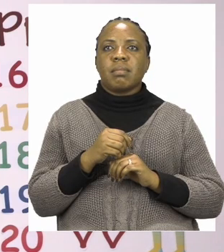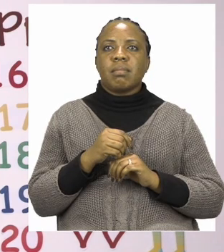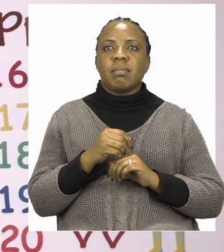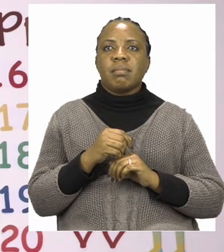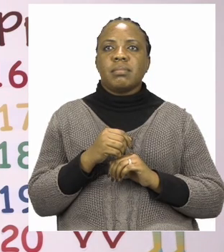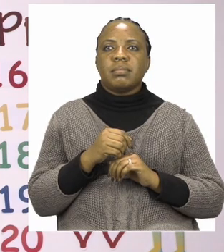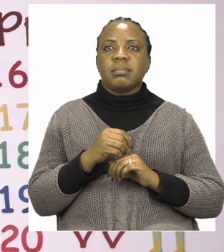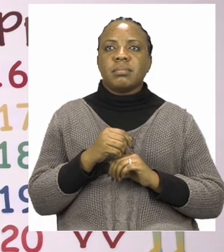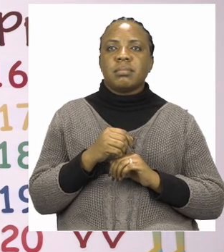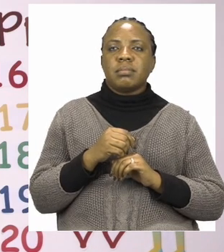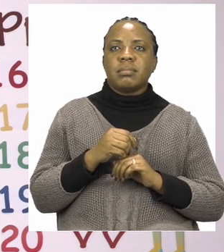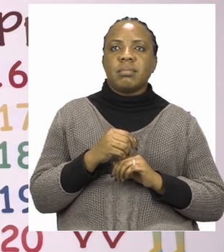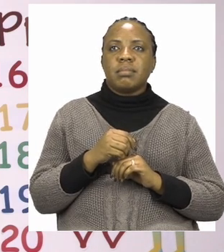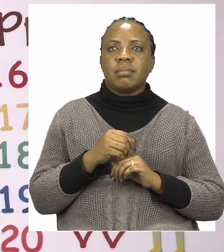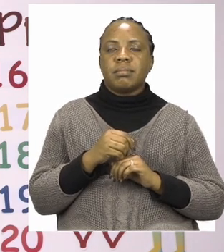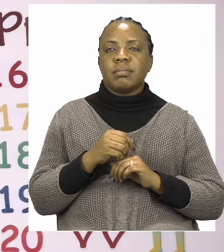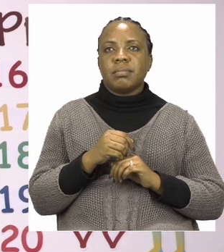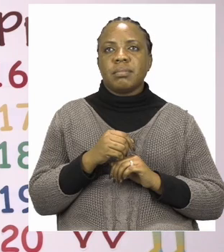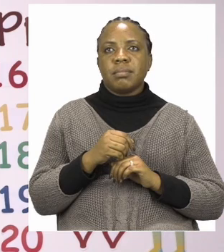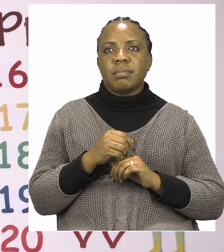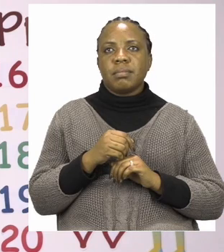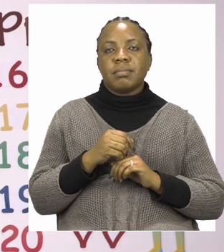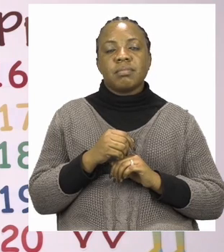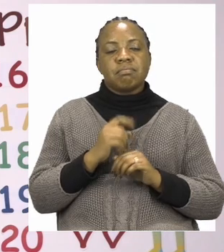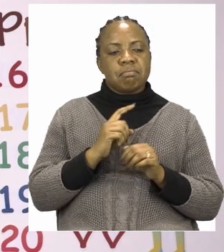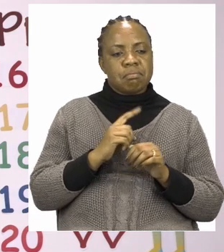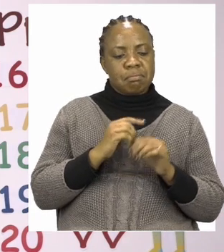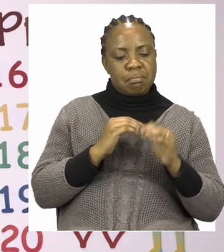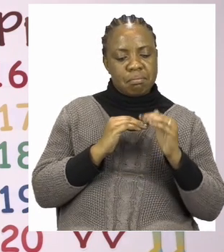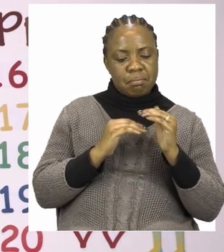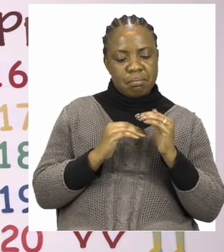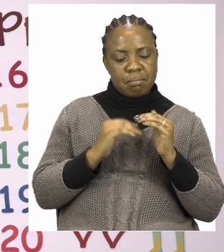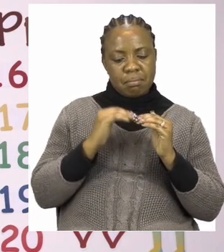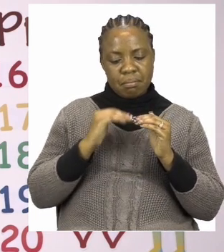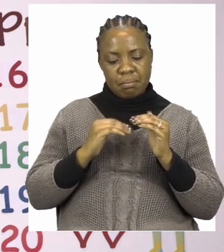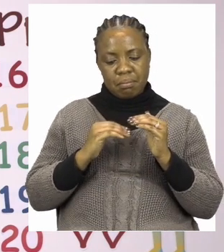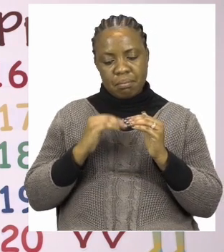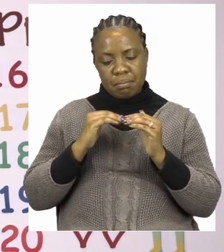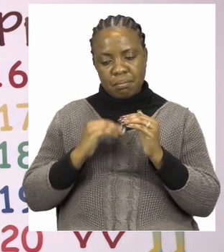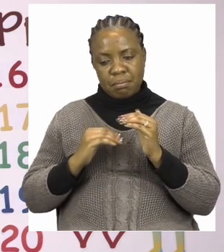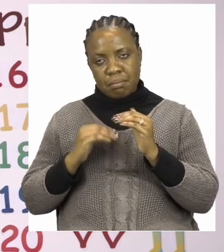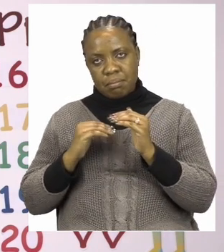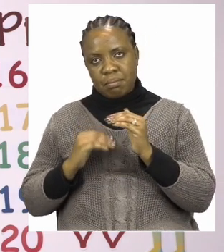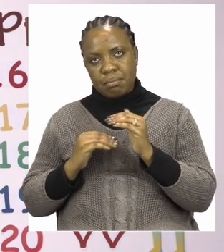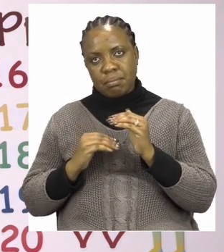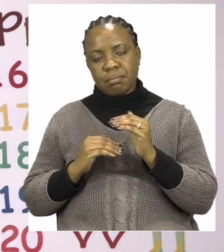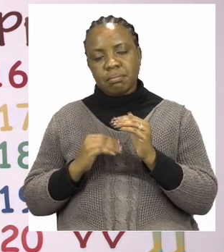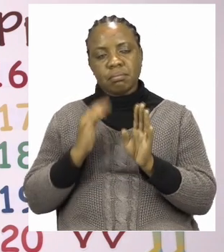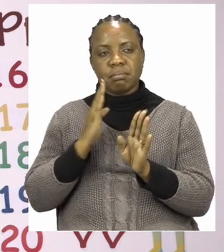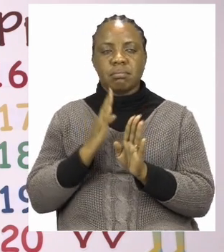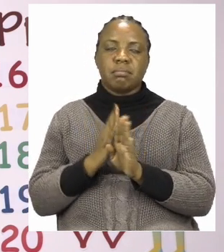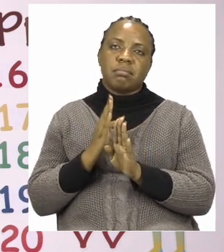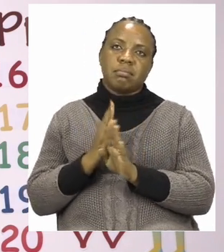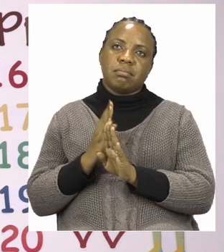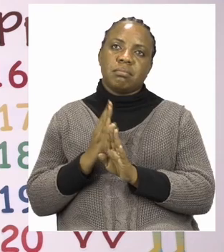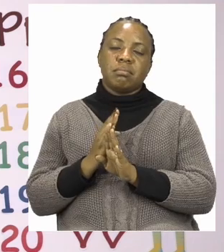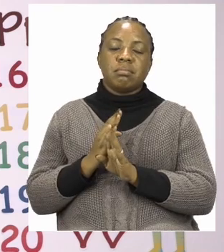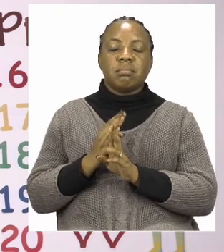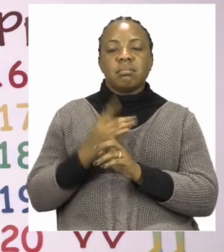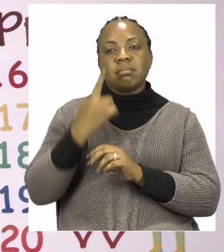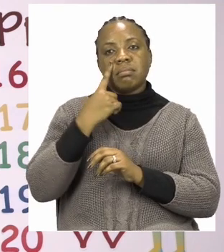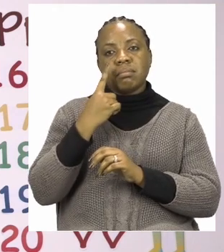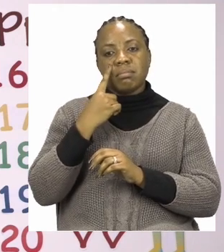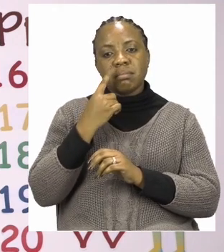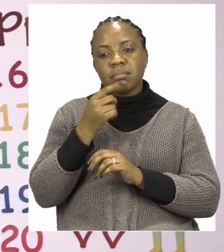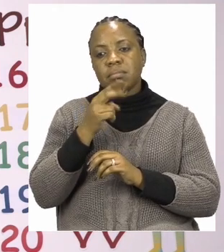to see exactly how you got your answer. Every story sum or problem solving sum needs to be that